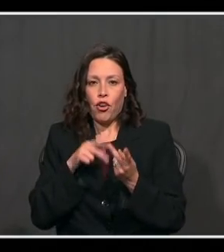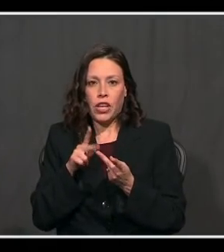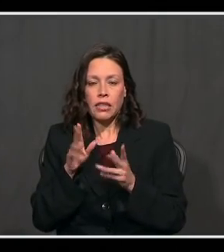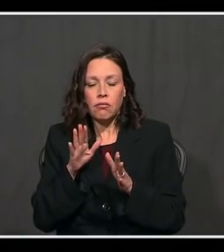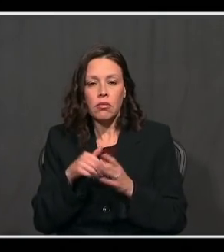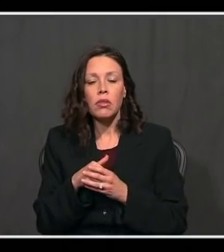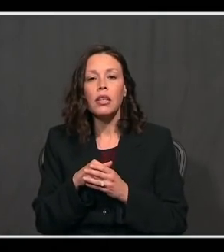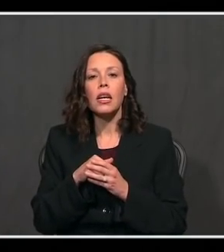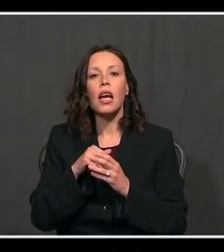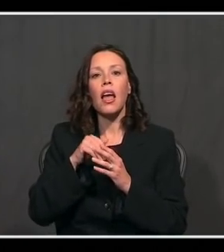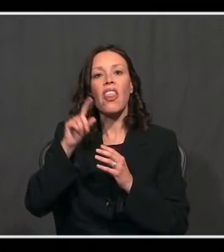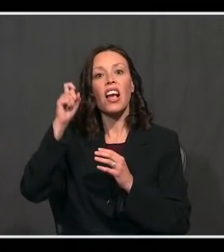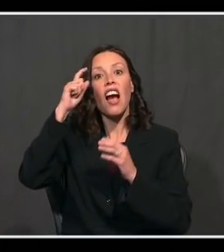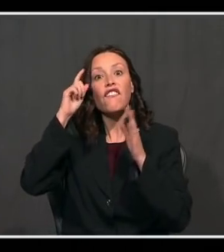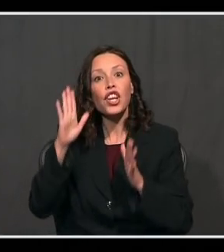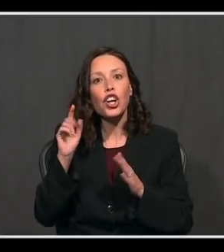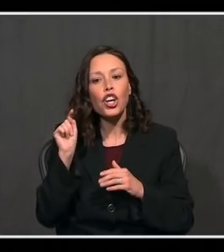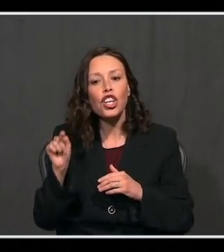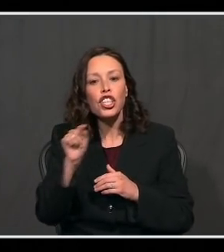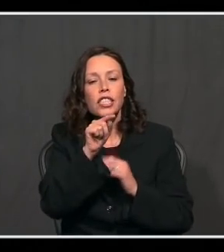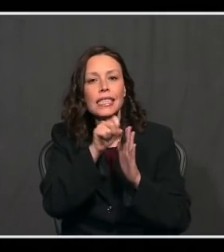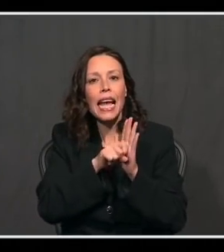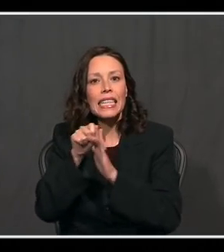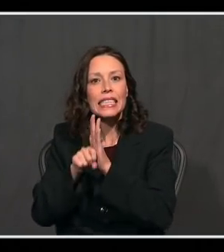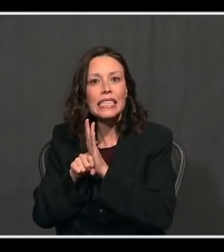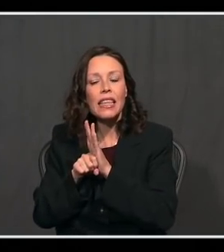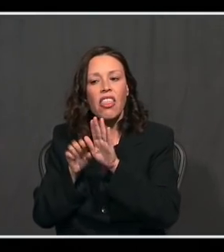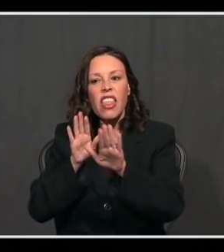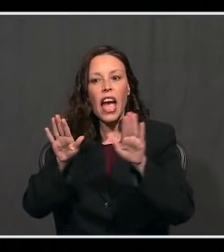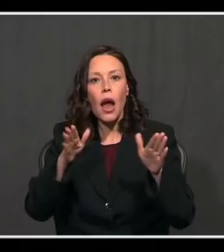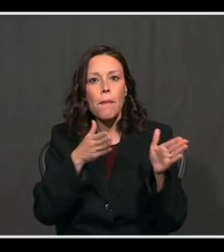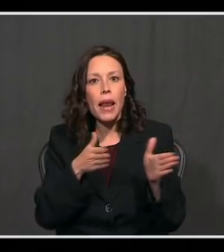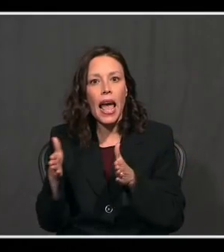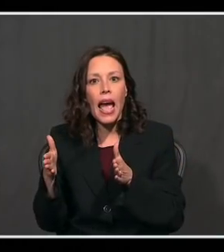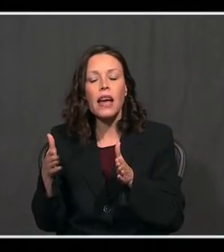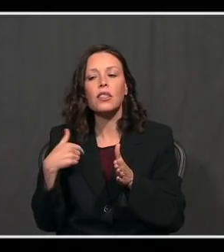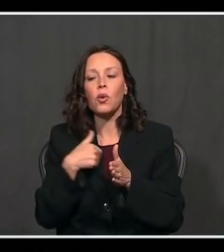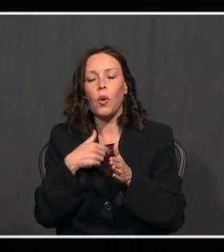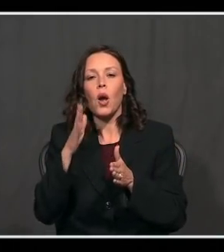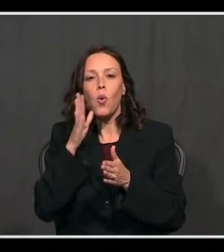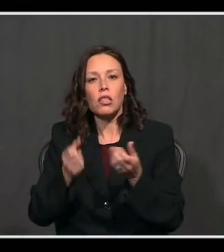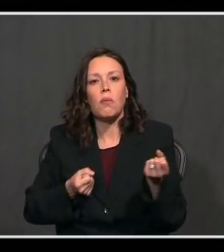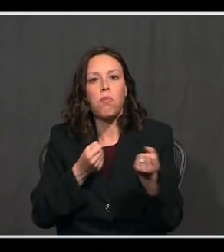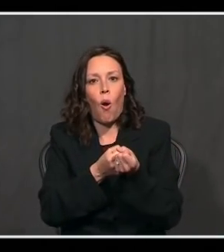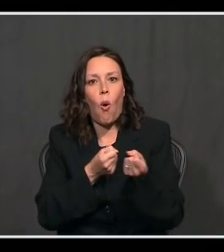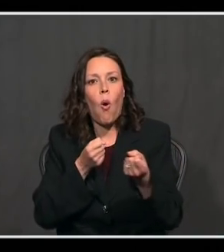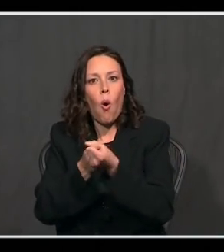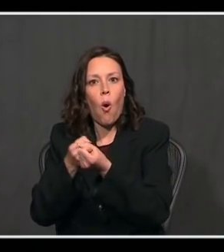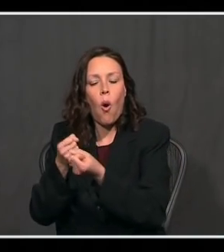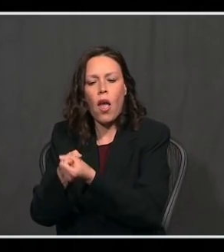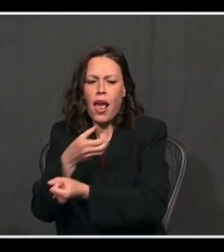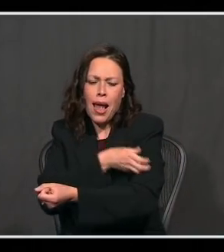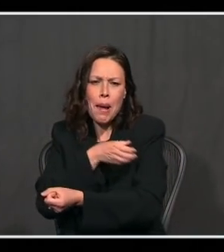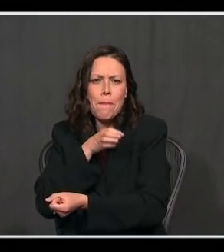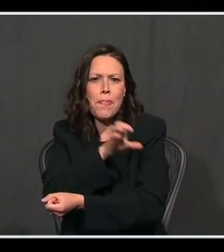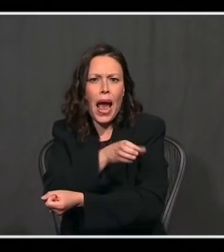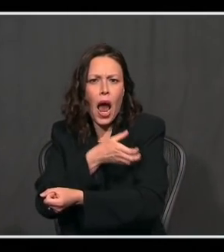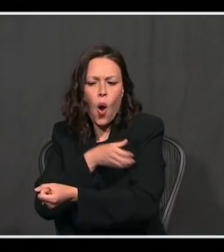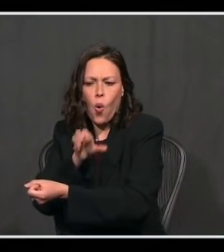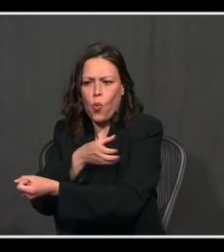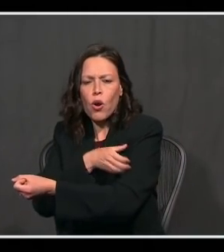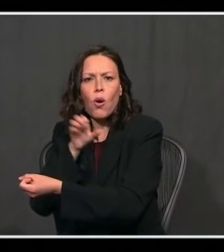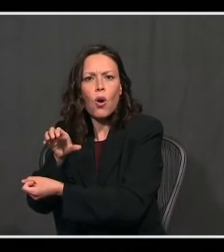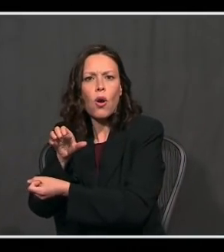It is the governor's plans that we want to enable, that we want to empower, that we want to